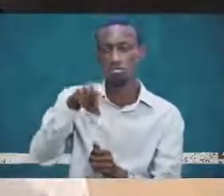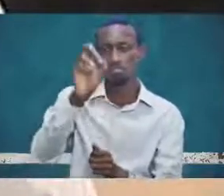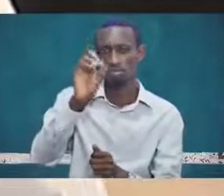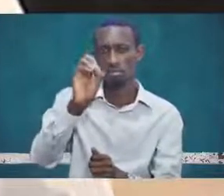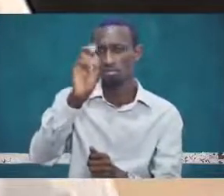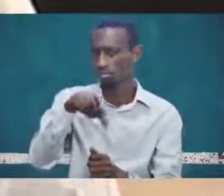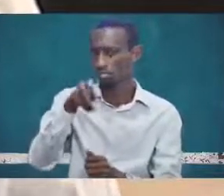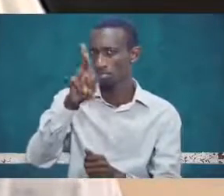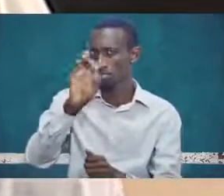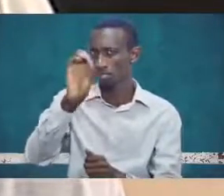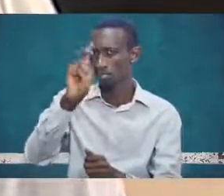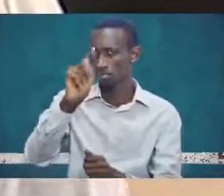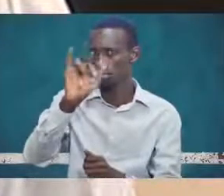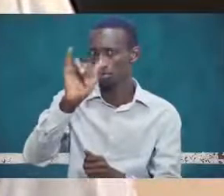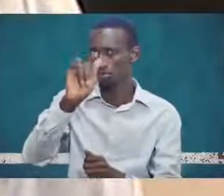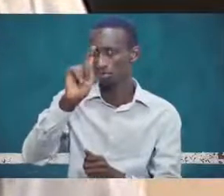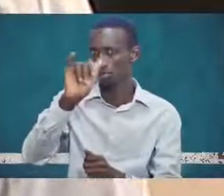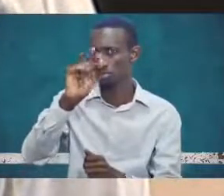proportionality.